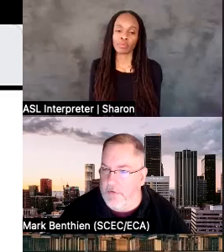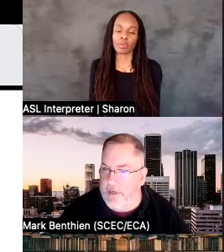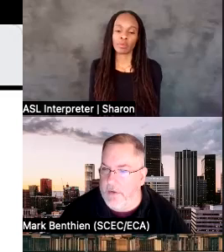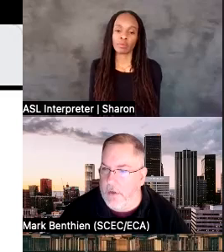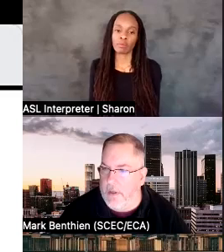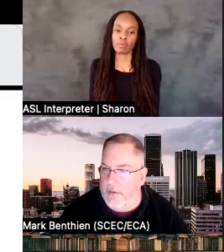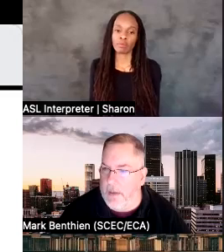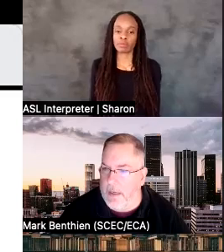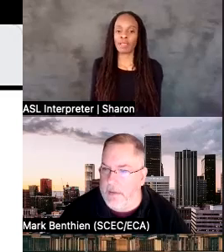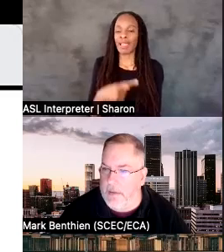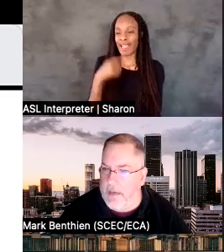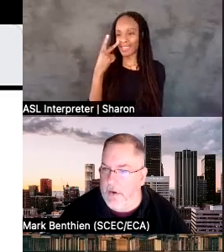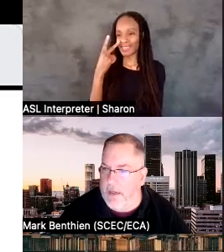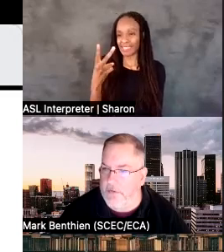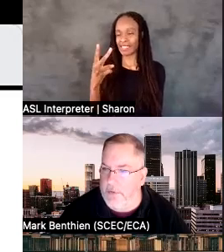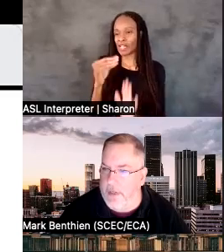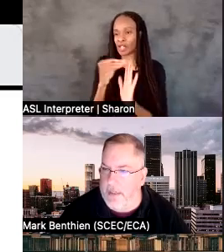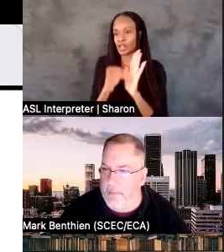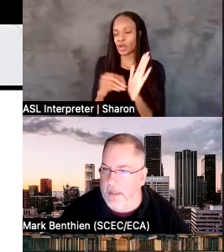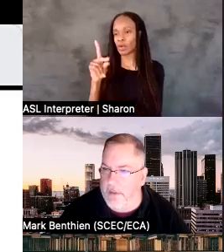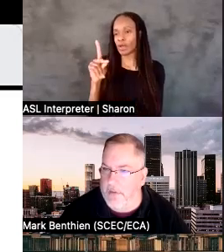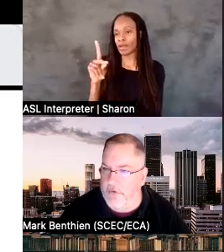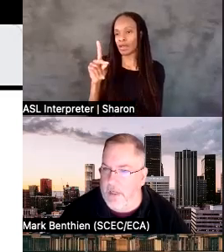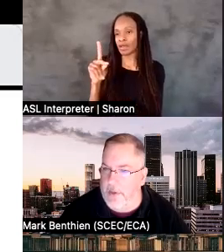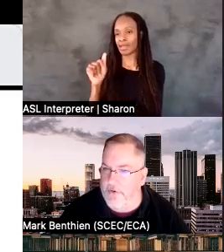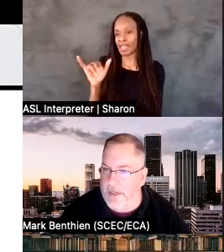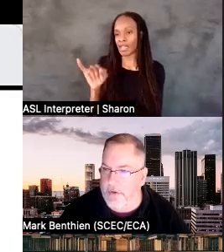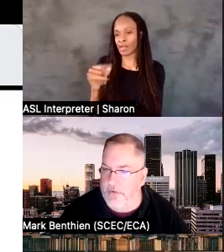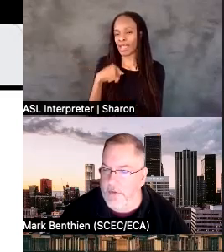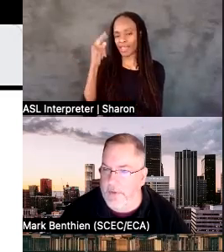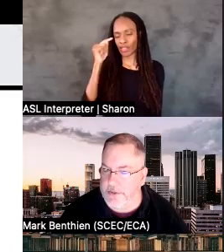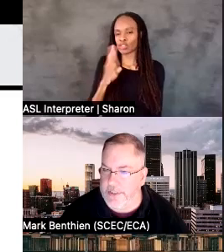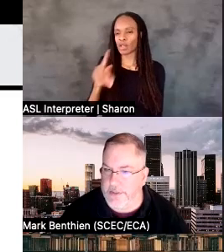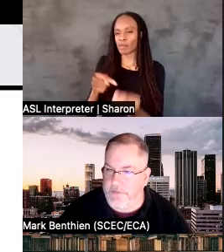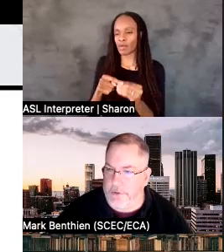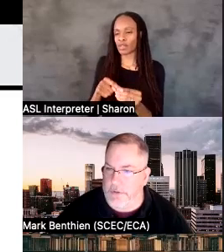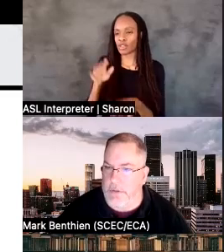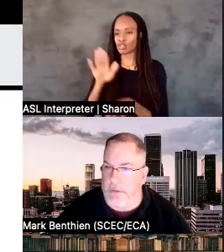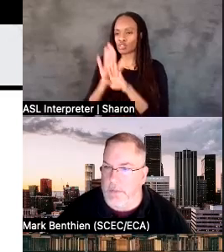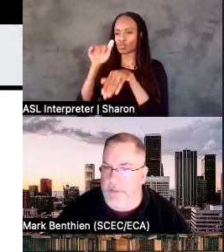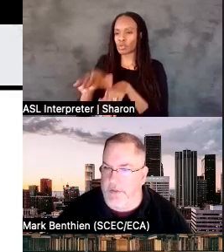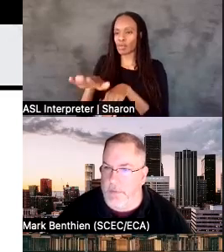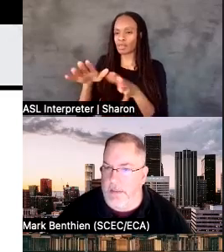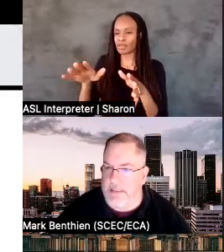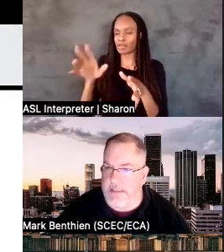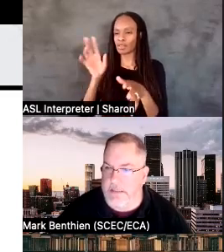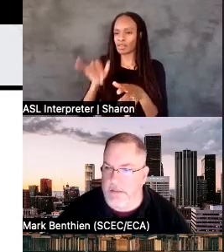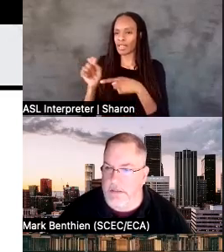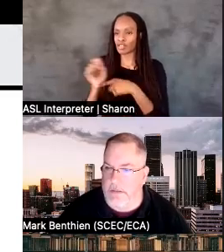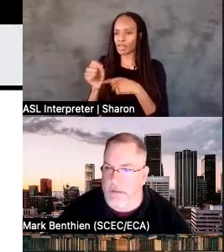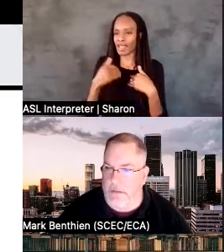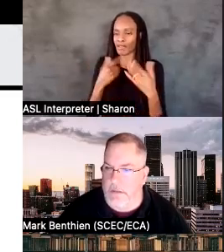I do see a note, Carrie, I assume you're talking about the tsunami training. You're saying the registration's full, that there's a wait